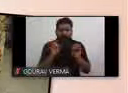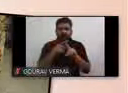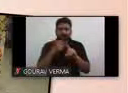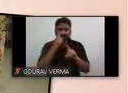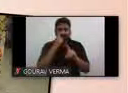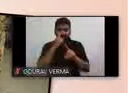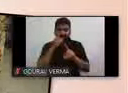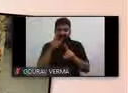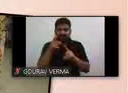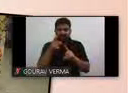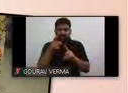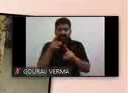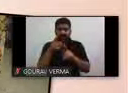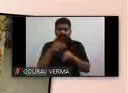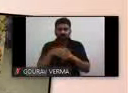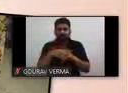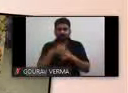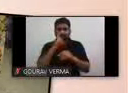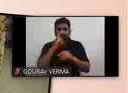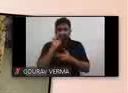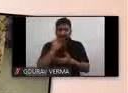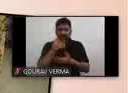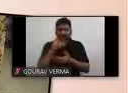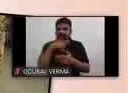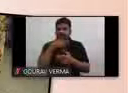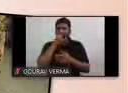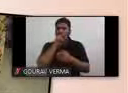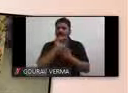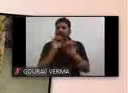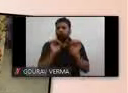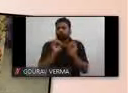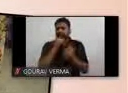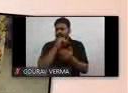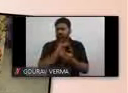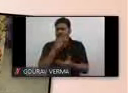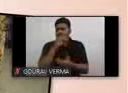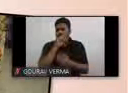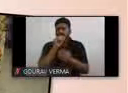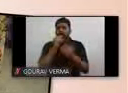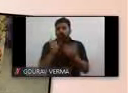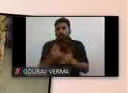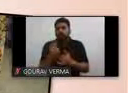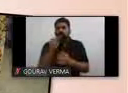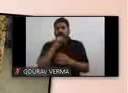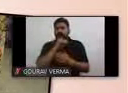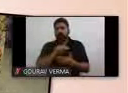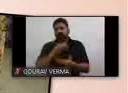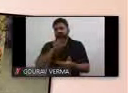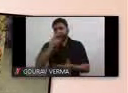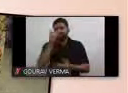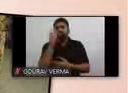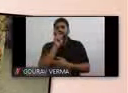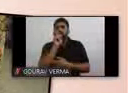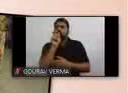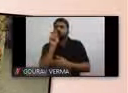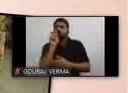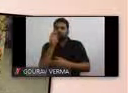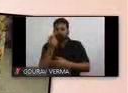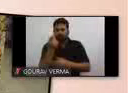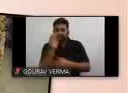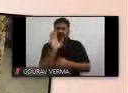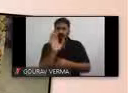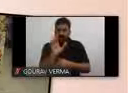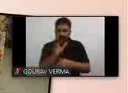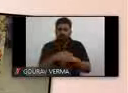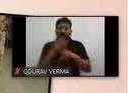pup, she didn't speak at this stage. Now she's a little older and she's saying a few words. But at that